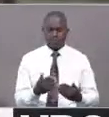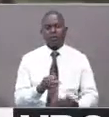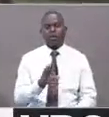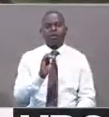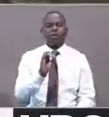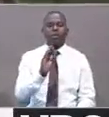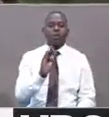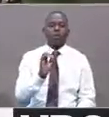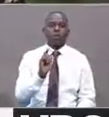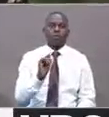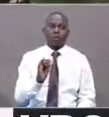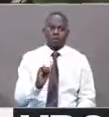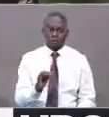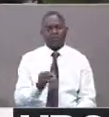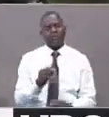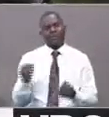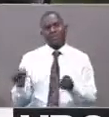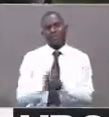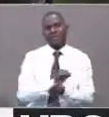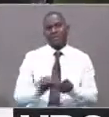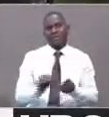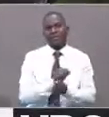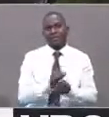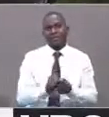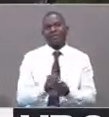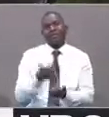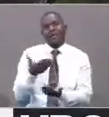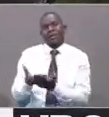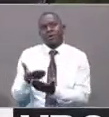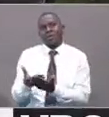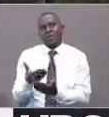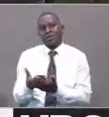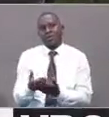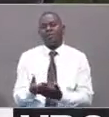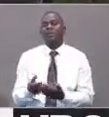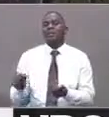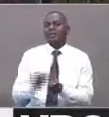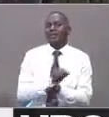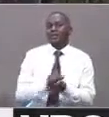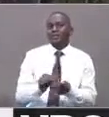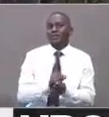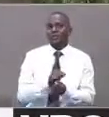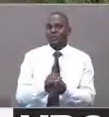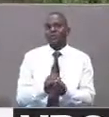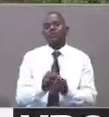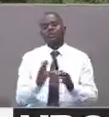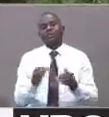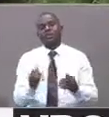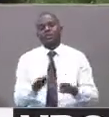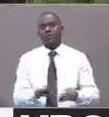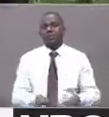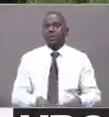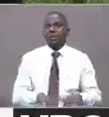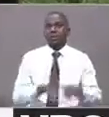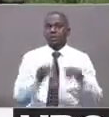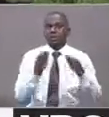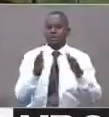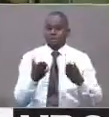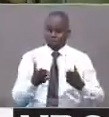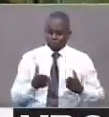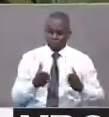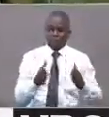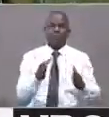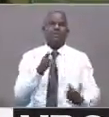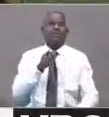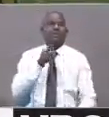Obote blamed the disaster on human activities in the wetlands that have destroyed part of the ecosystem leading to the flooding of the roads in